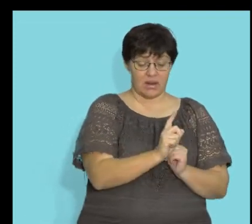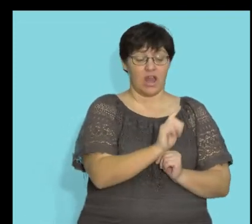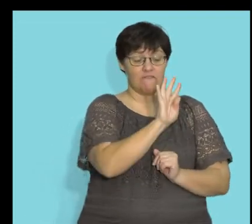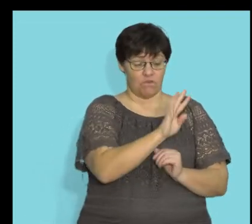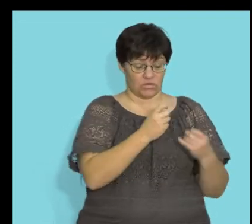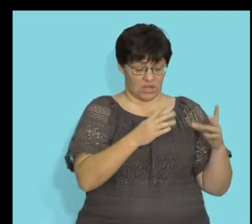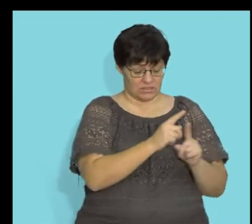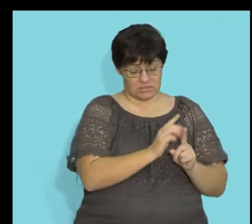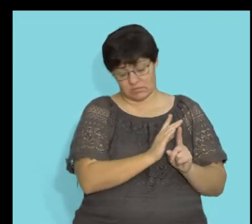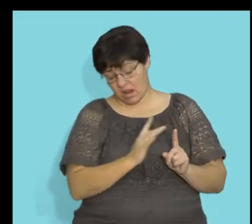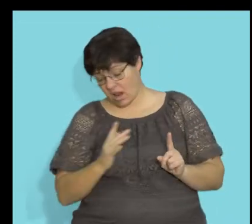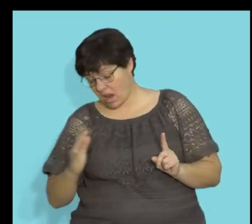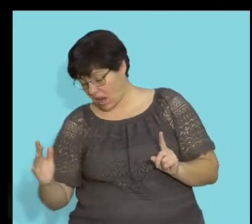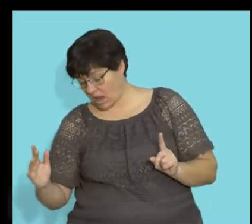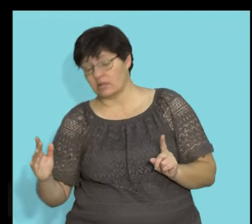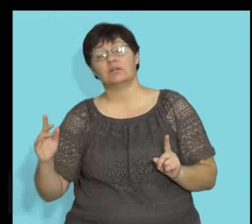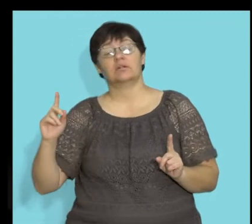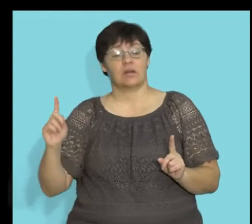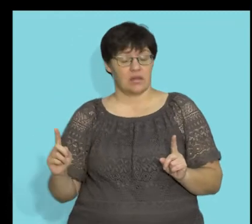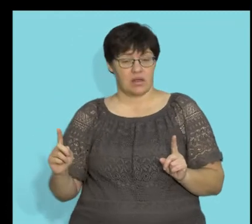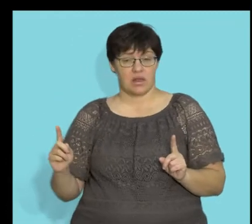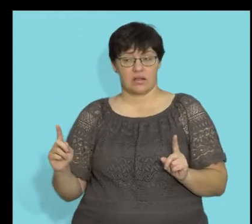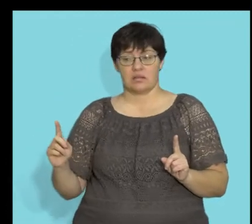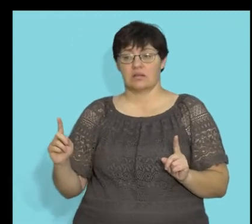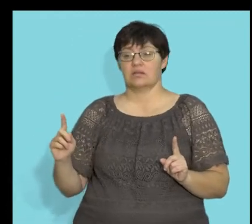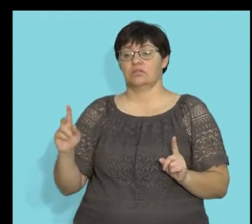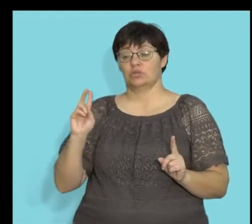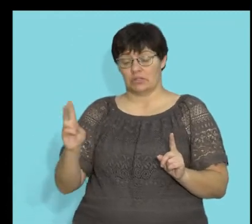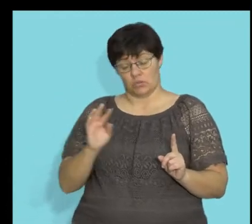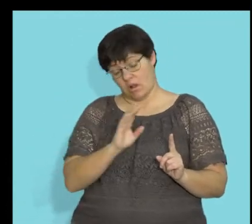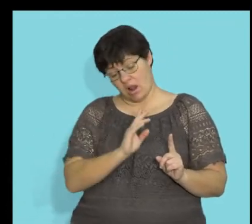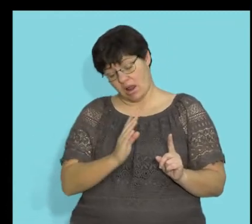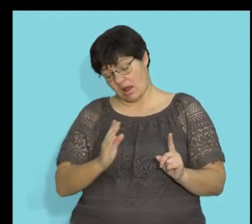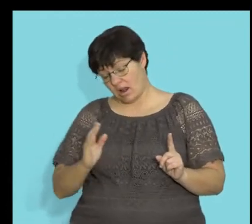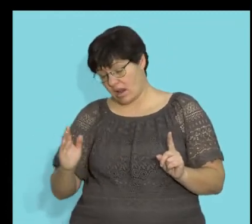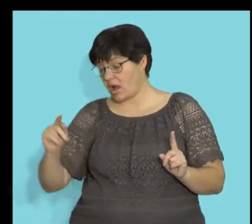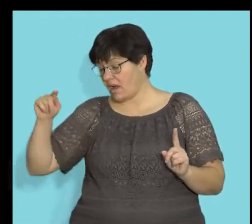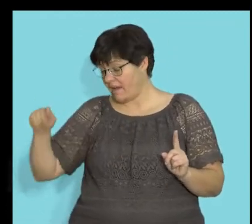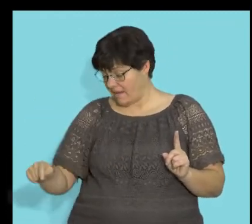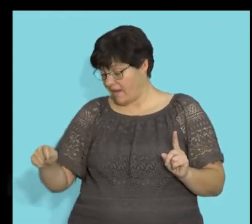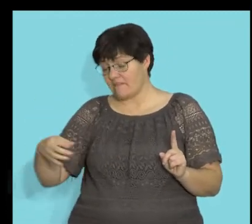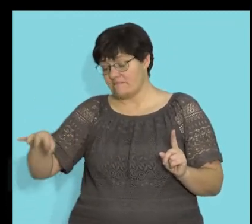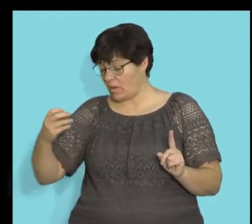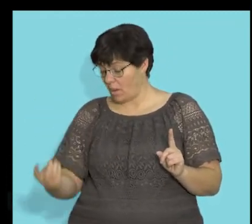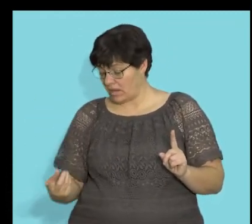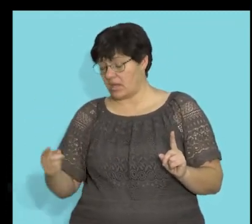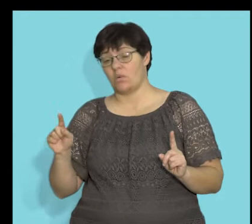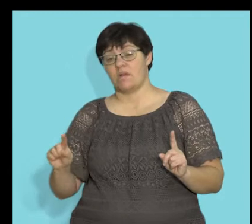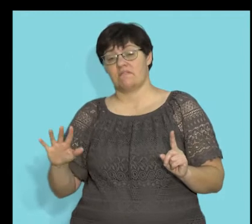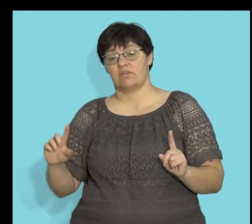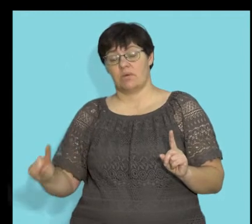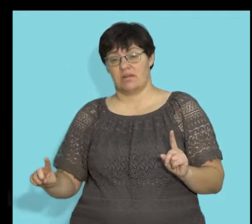in adding 22 terms. So it's going to go from term 1 all the way up to term